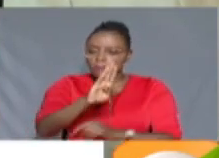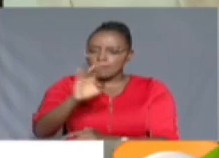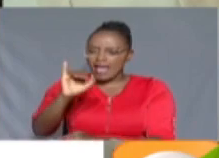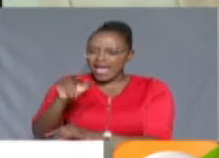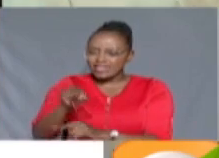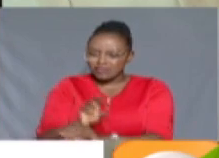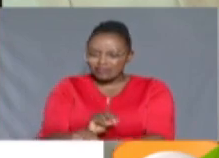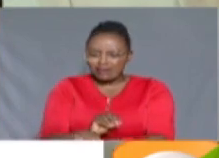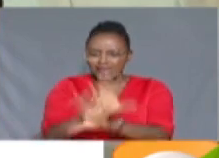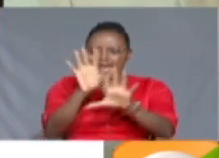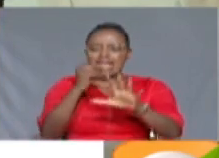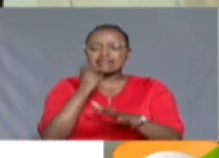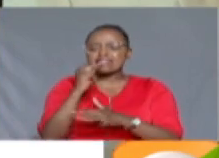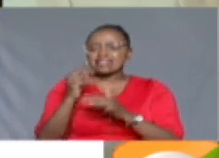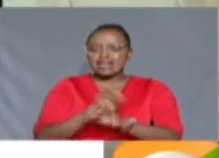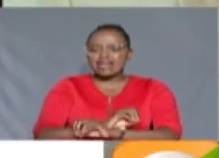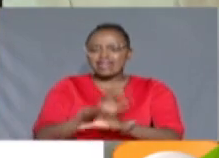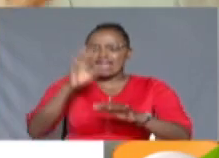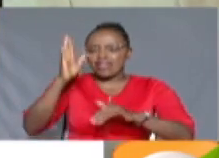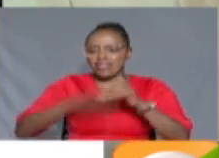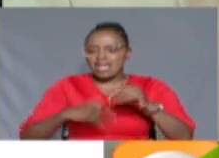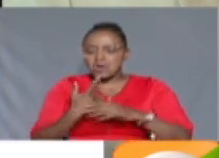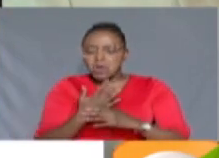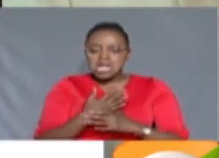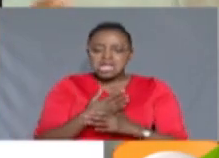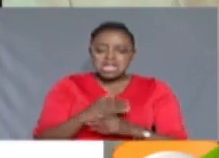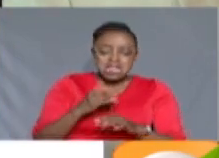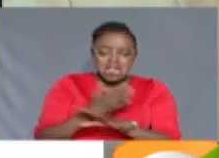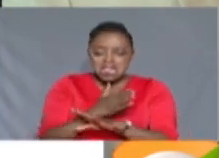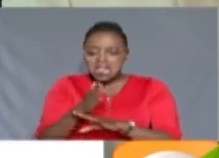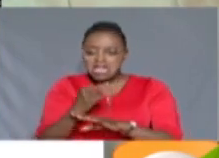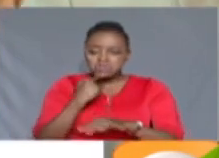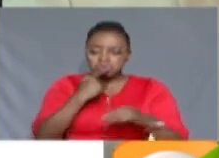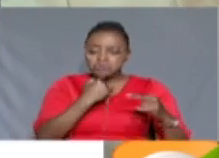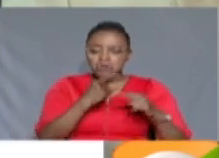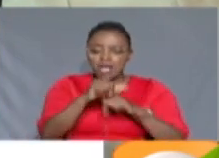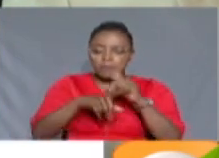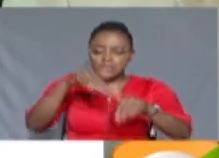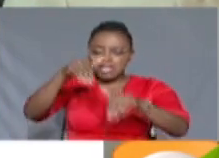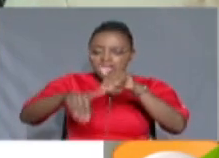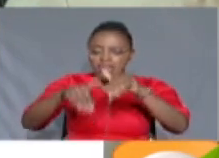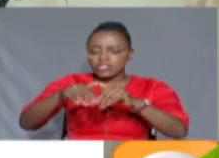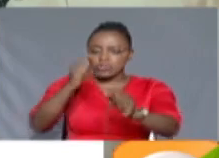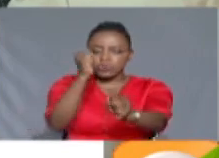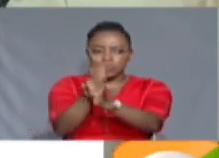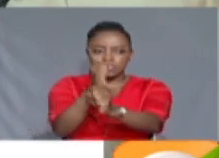him come out clearly and say so. Instead of gerrymandering and talking about an election that has been